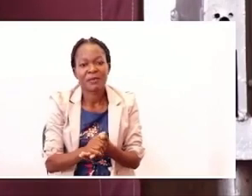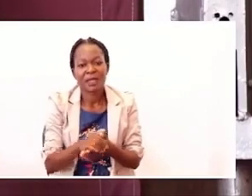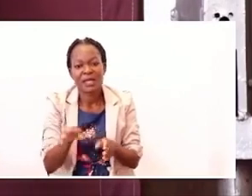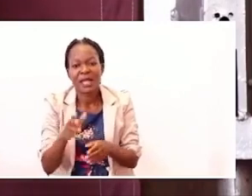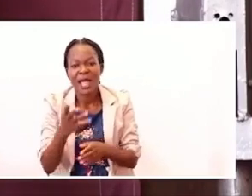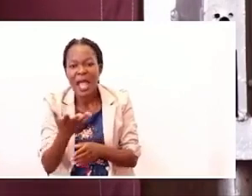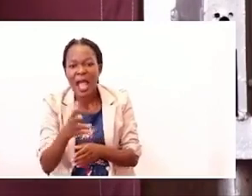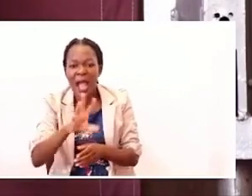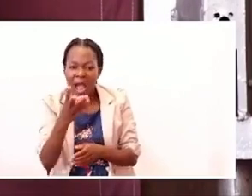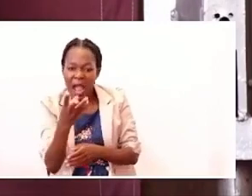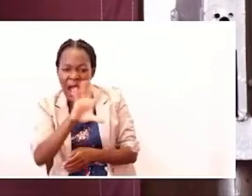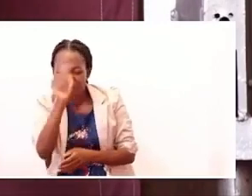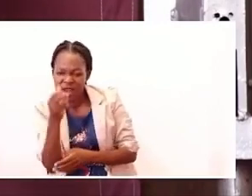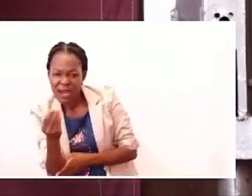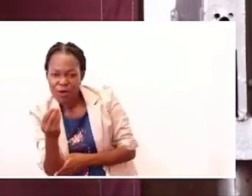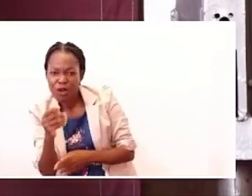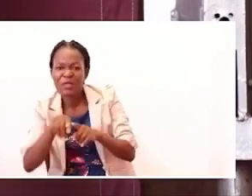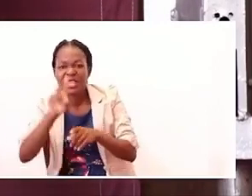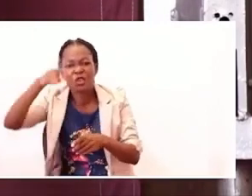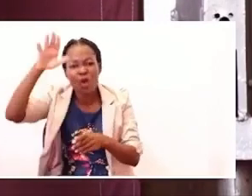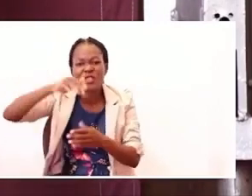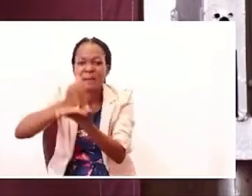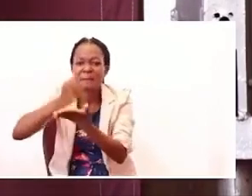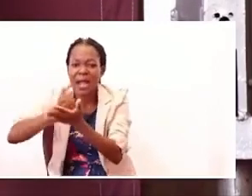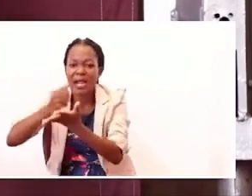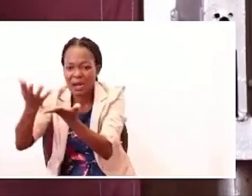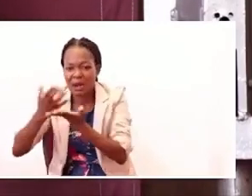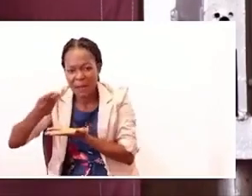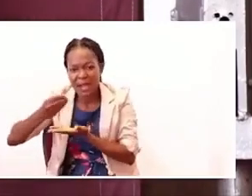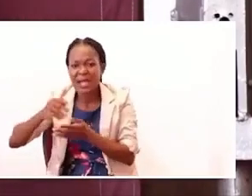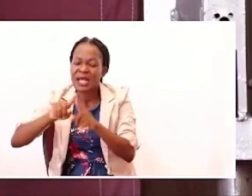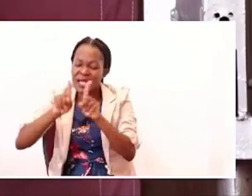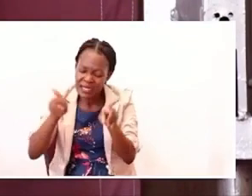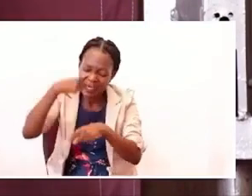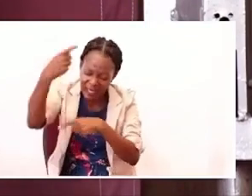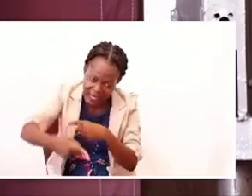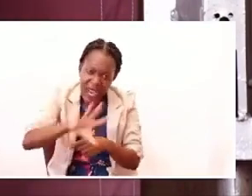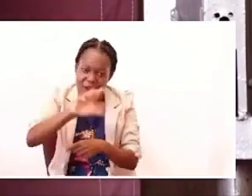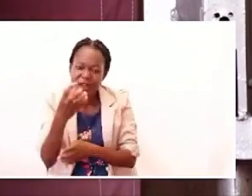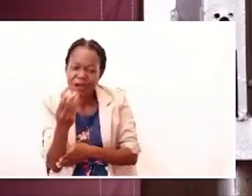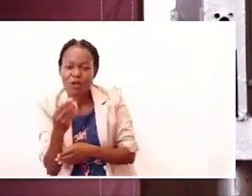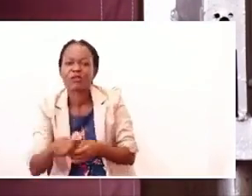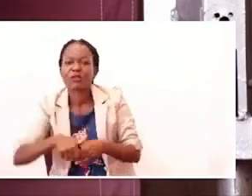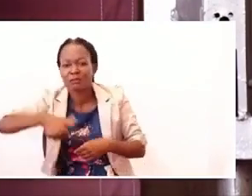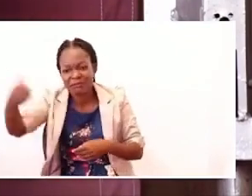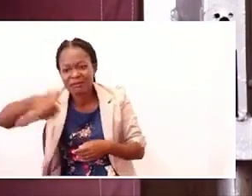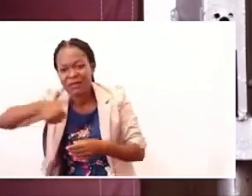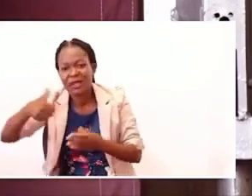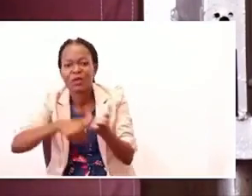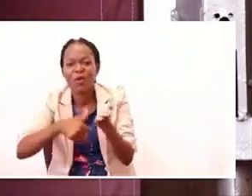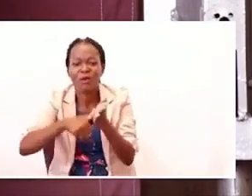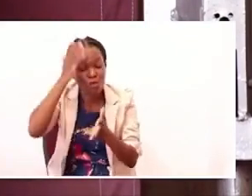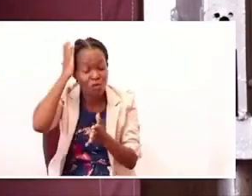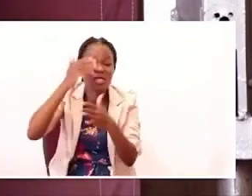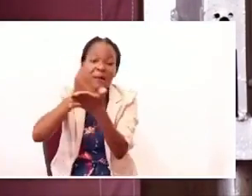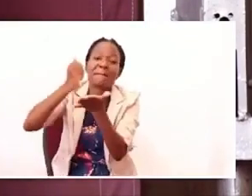the northern banks get their money back, and African economies have to pay the Bretton Woods institutions in manners